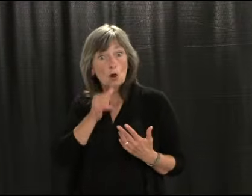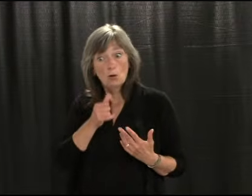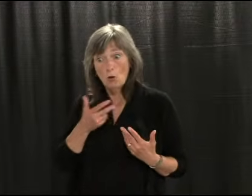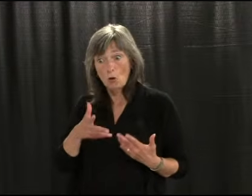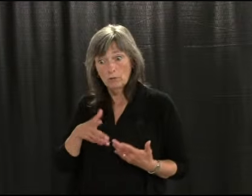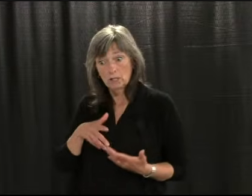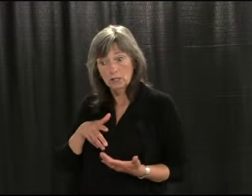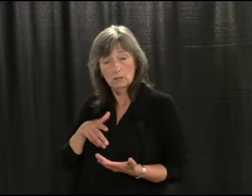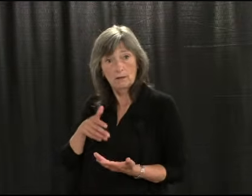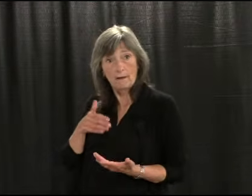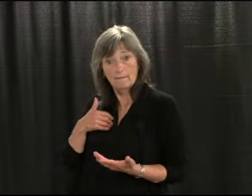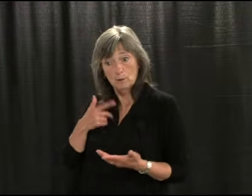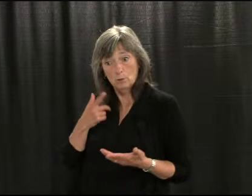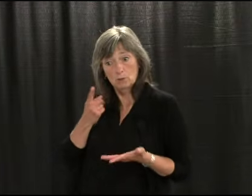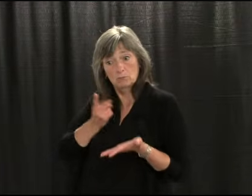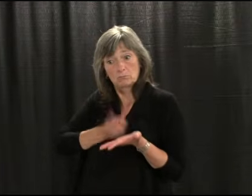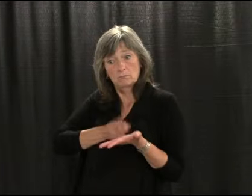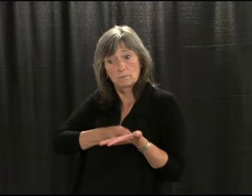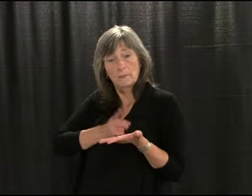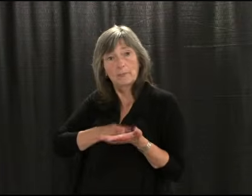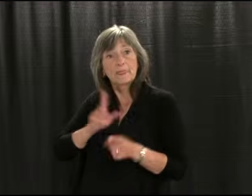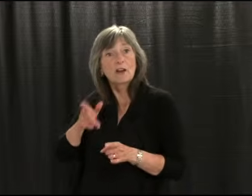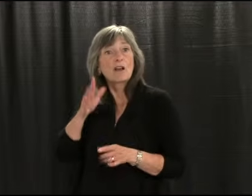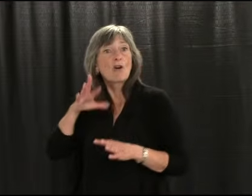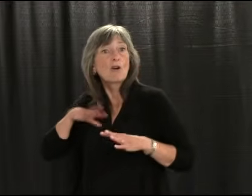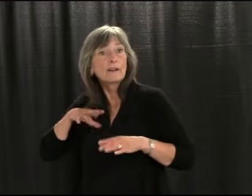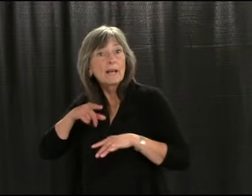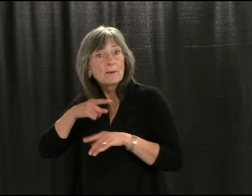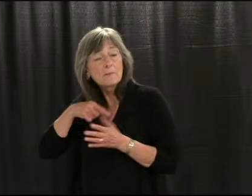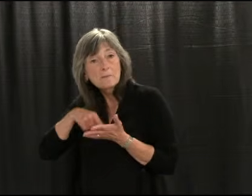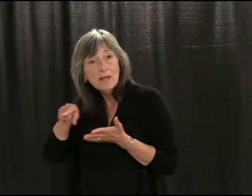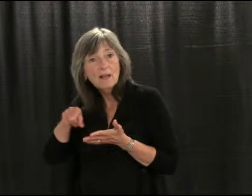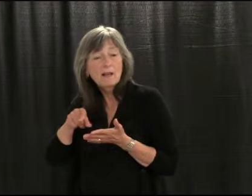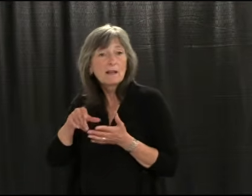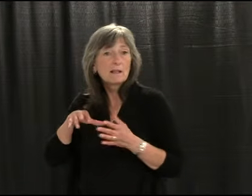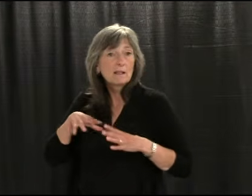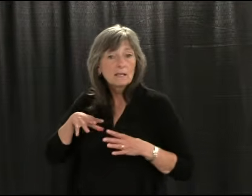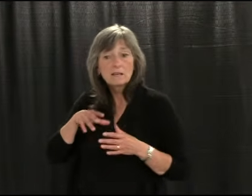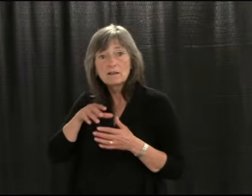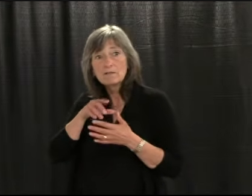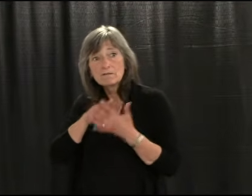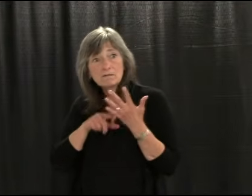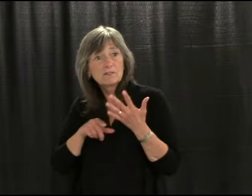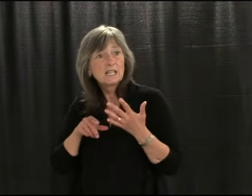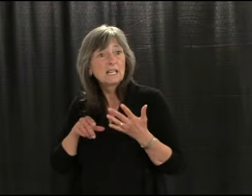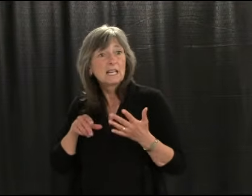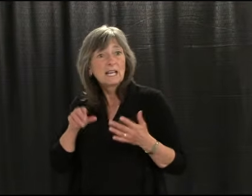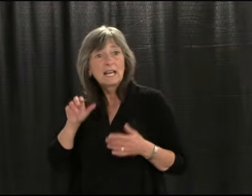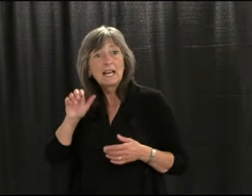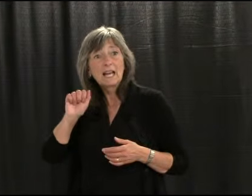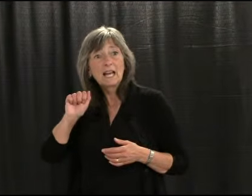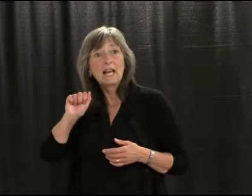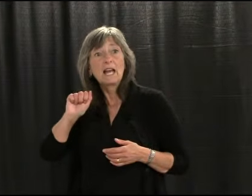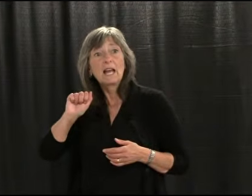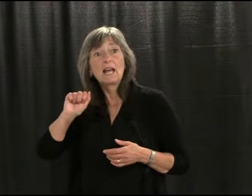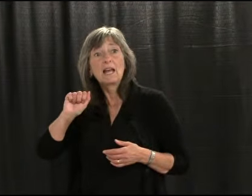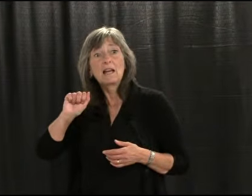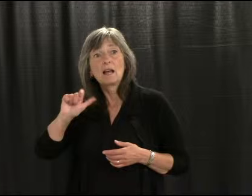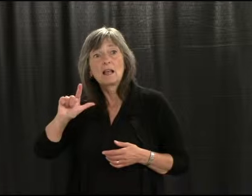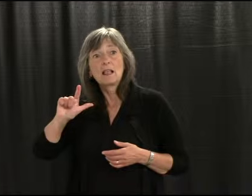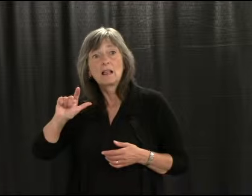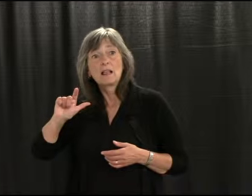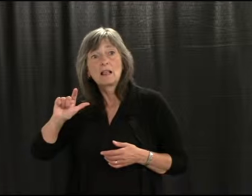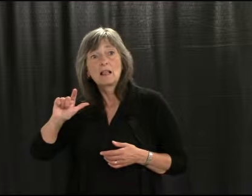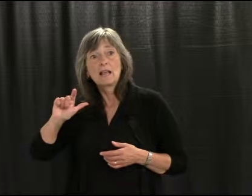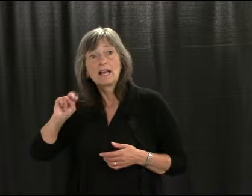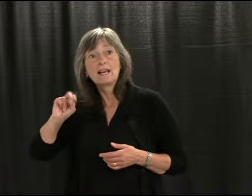at their annual day leaves and things like that. I know that NLHS will be looking at it as well. So those are issues, again, that the Cabinet Committee will